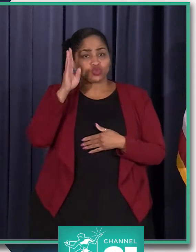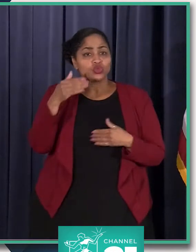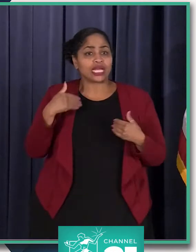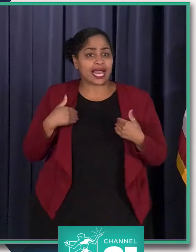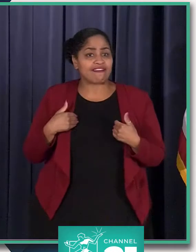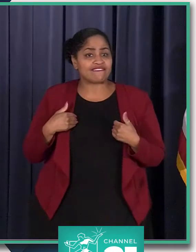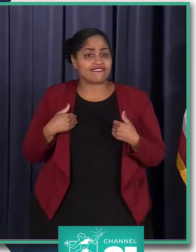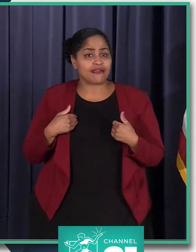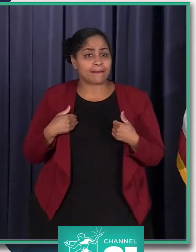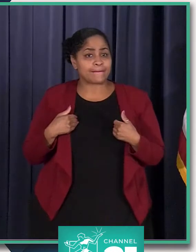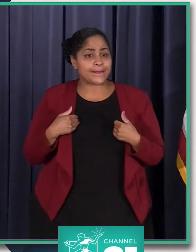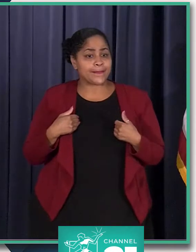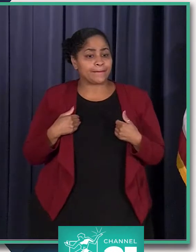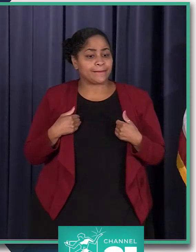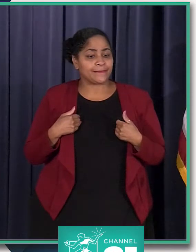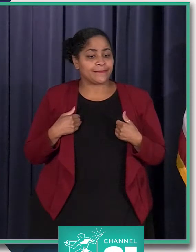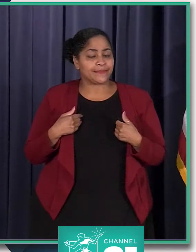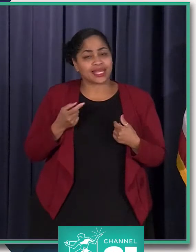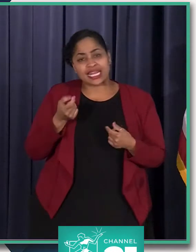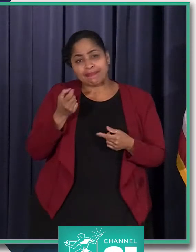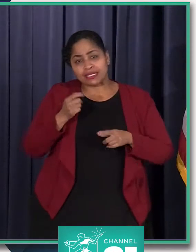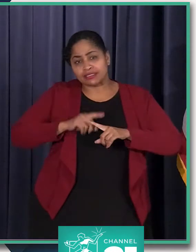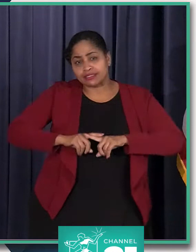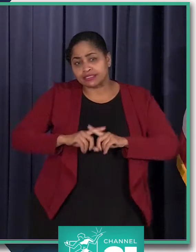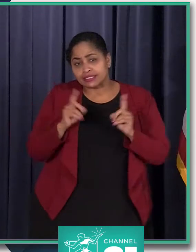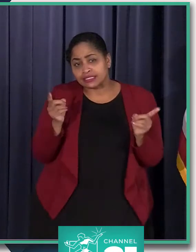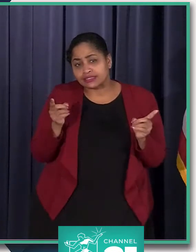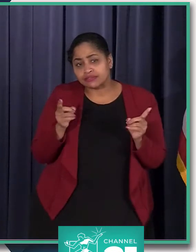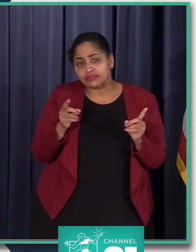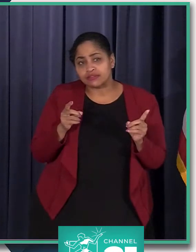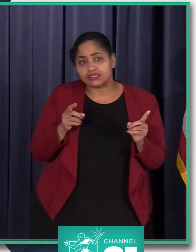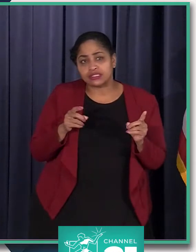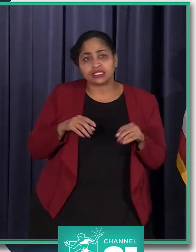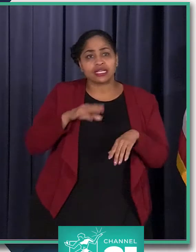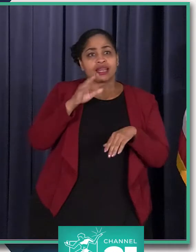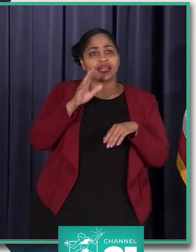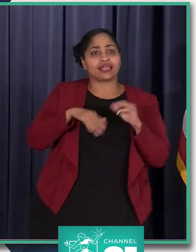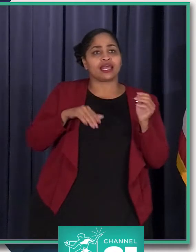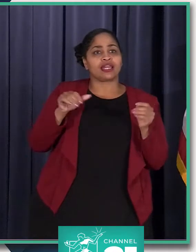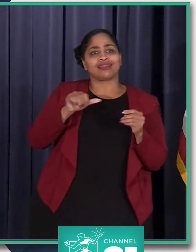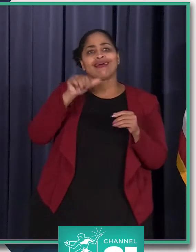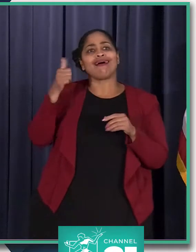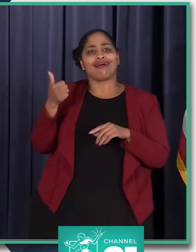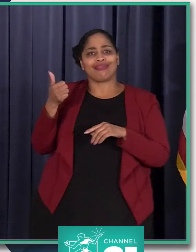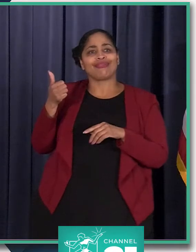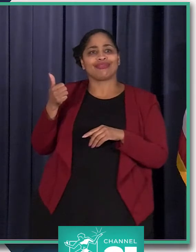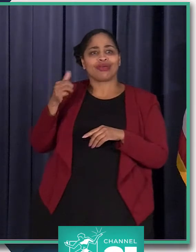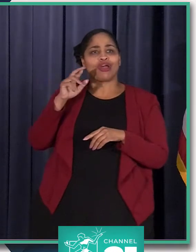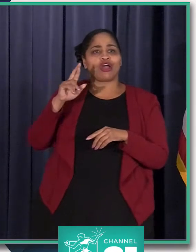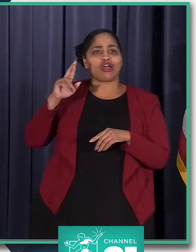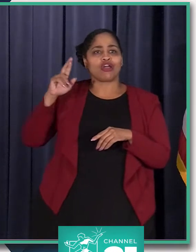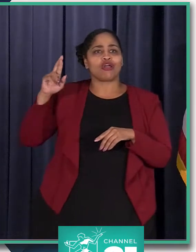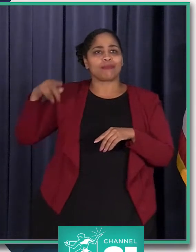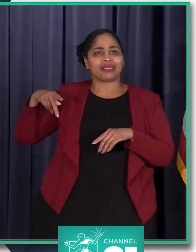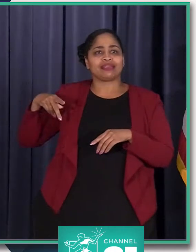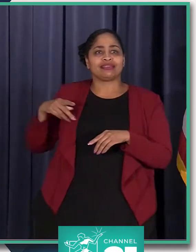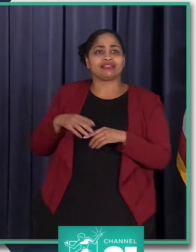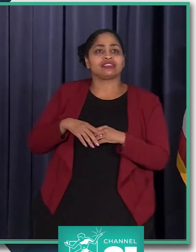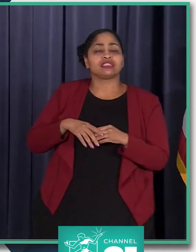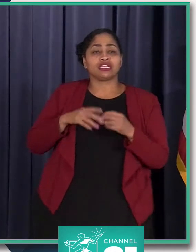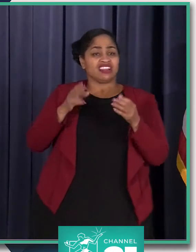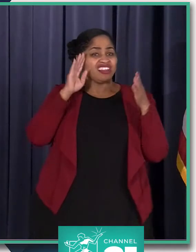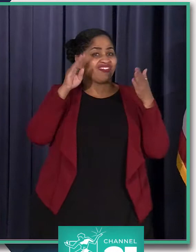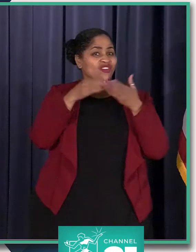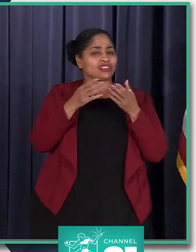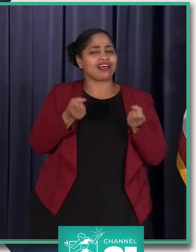to be a little different than the RFPs that have been out in the past. The focus is going to be on a lot of